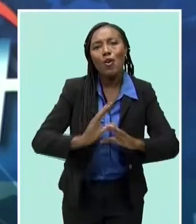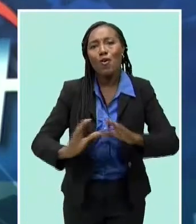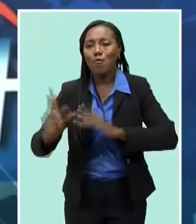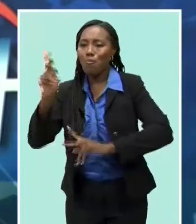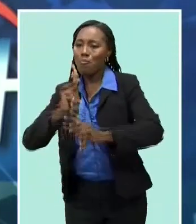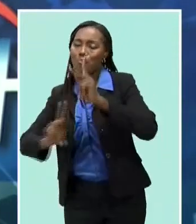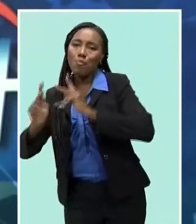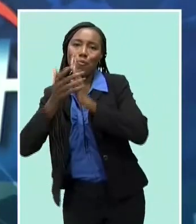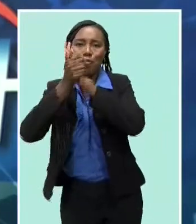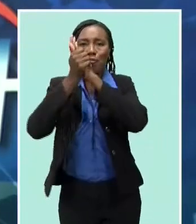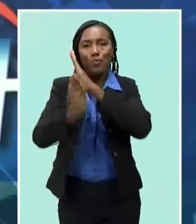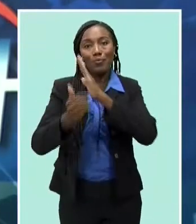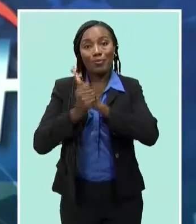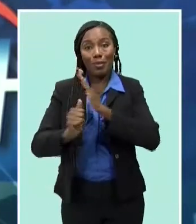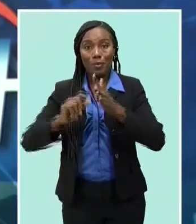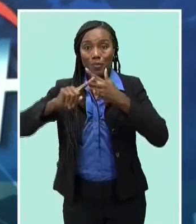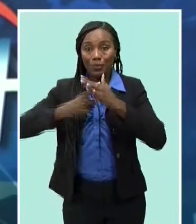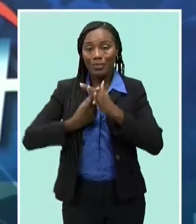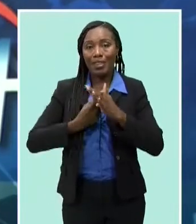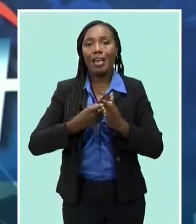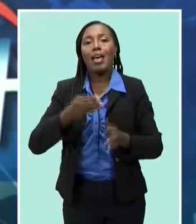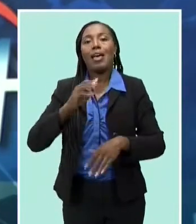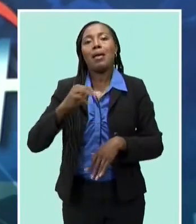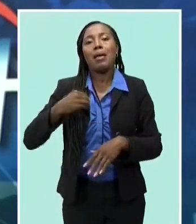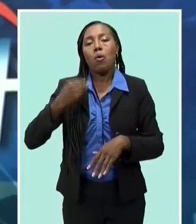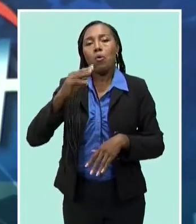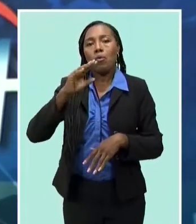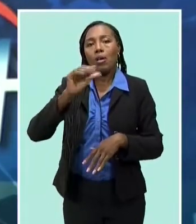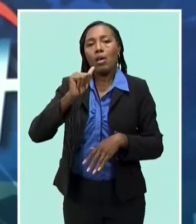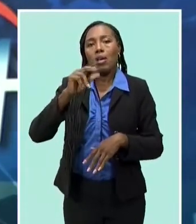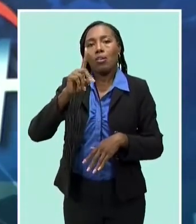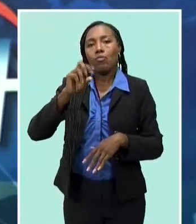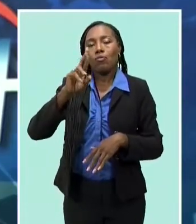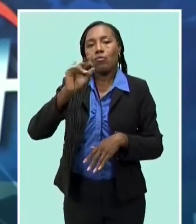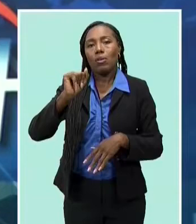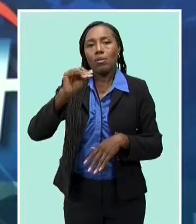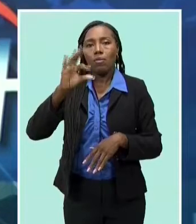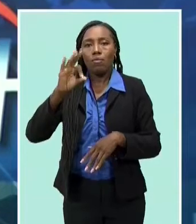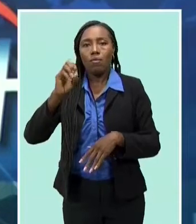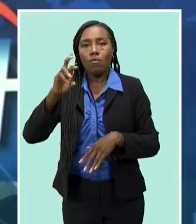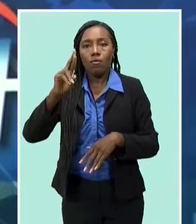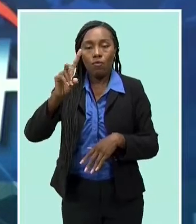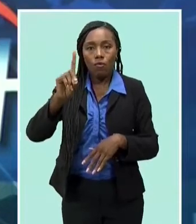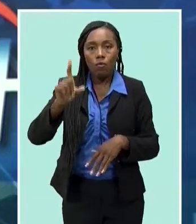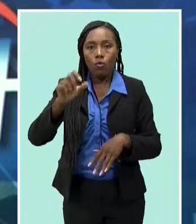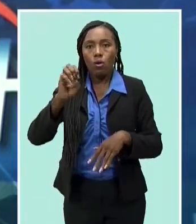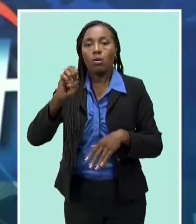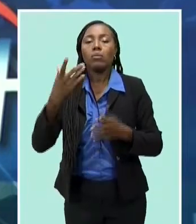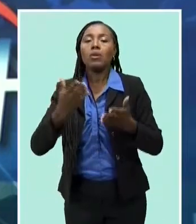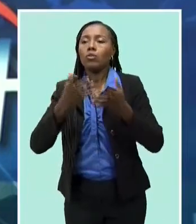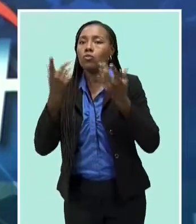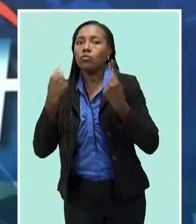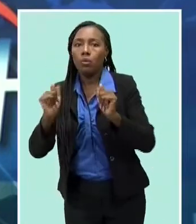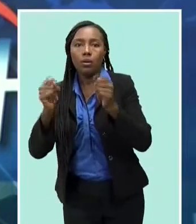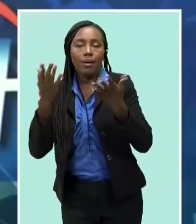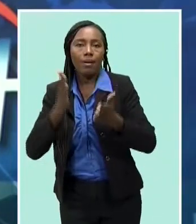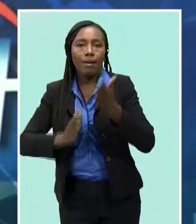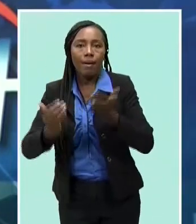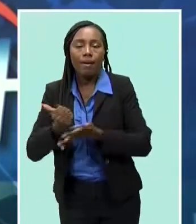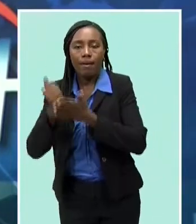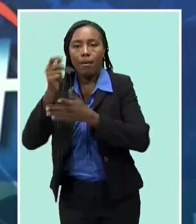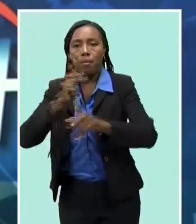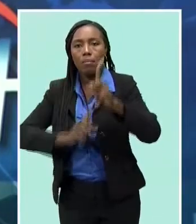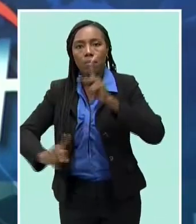project, according to Minister of Youth Adrian Ford, that is seeking to put the spotlight on talented Barbadians in an effort to help them reach world